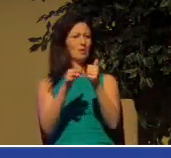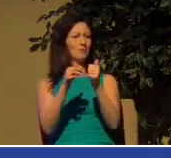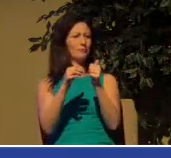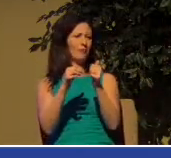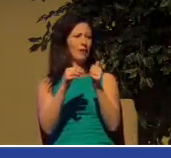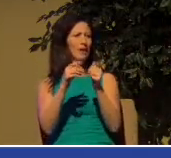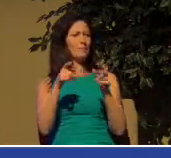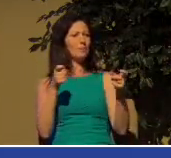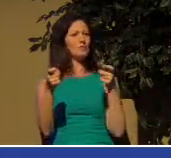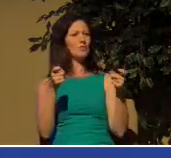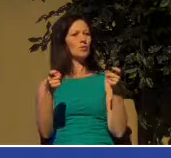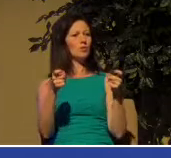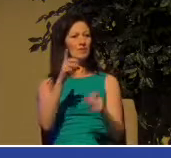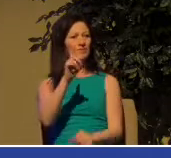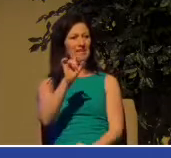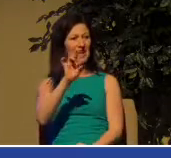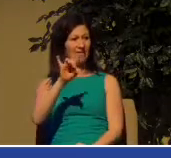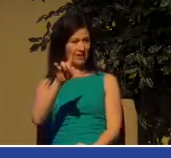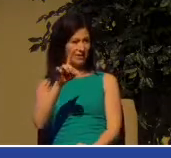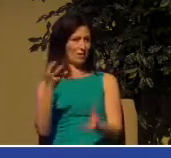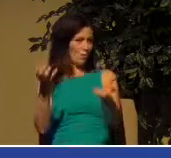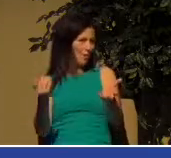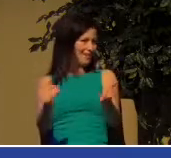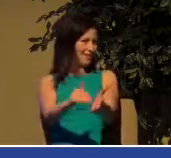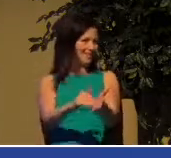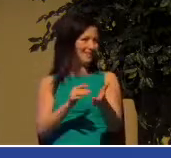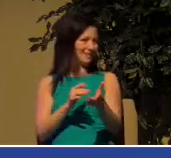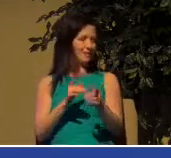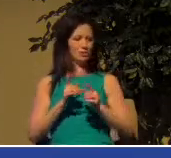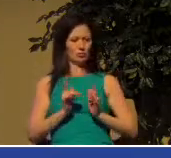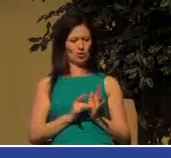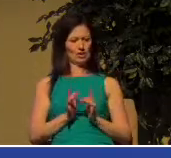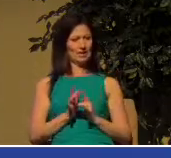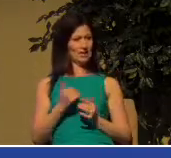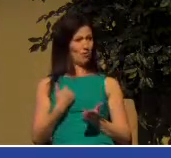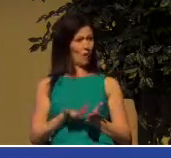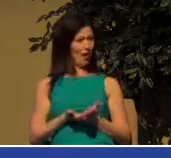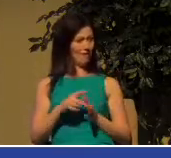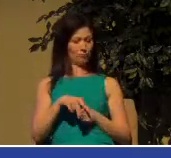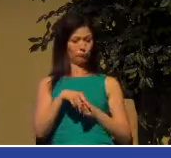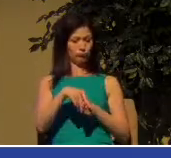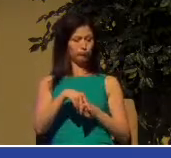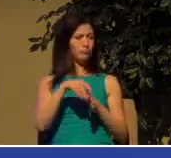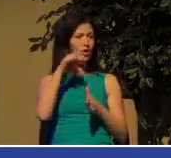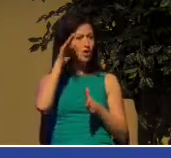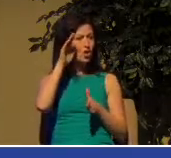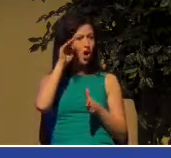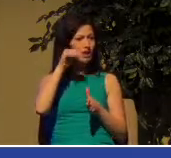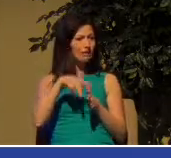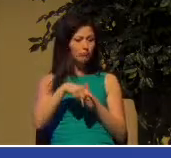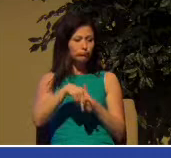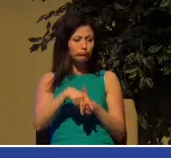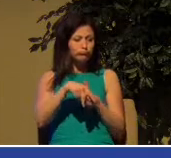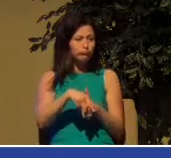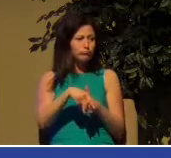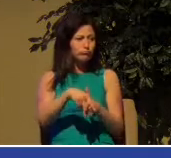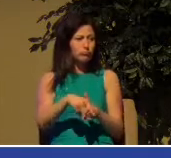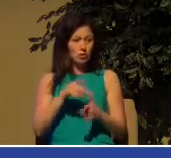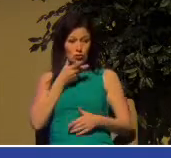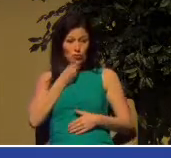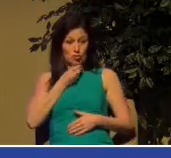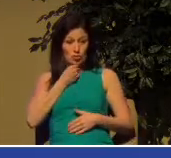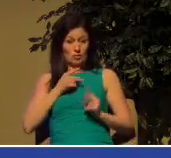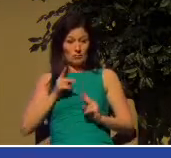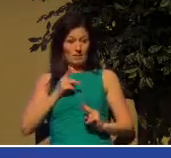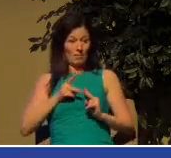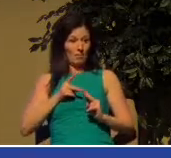comes into Jerusalem on the back of that donkey, to the shouts of "Blessed Hosanna to the Son of David," they were beside